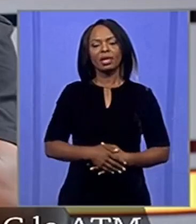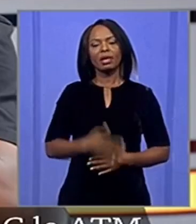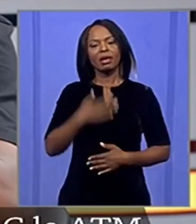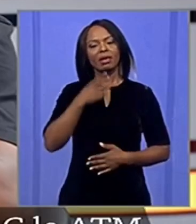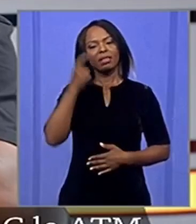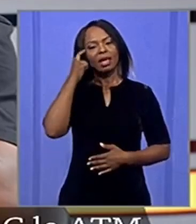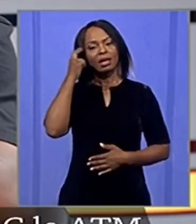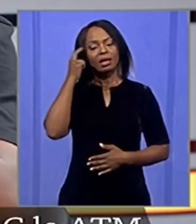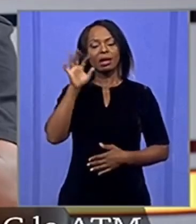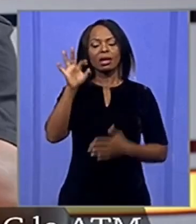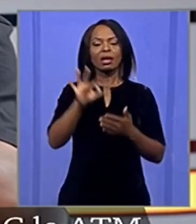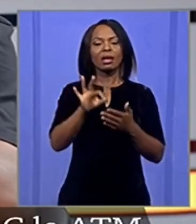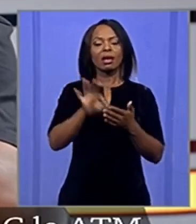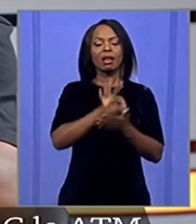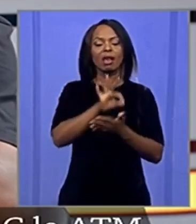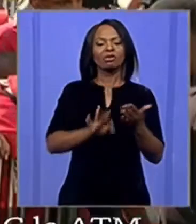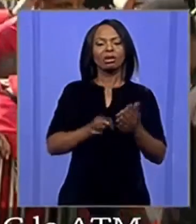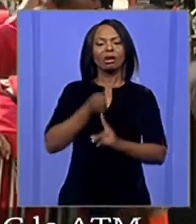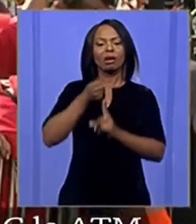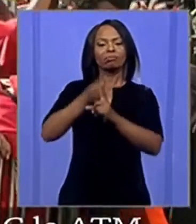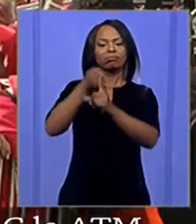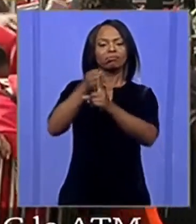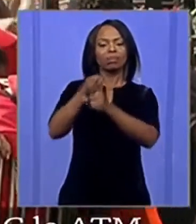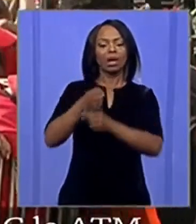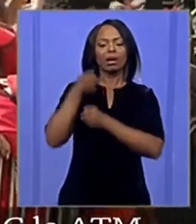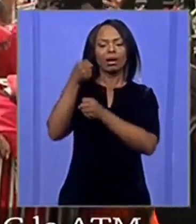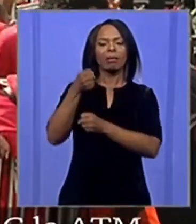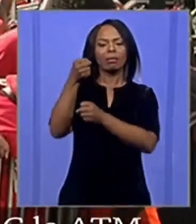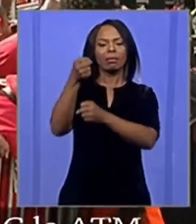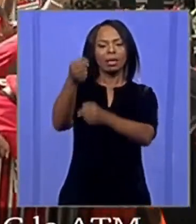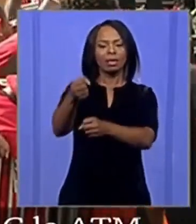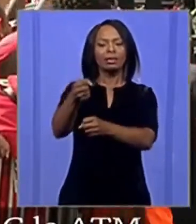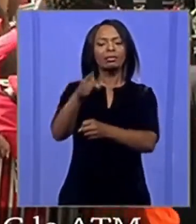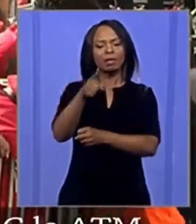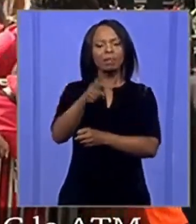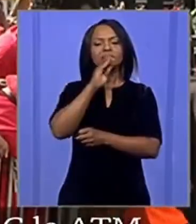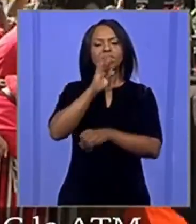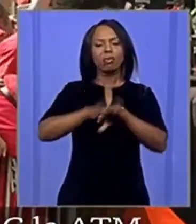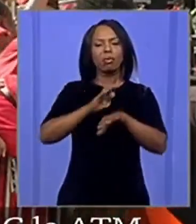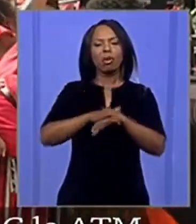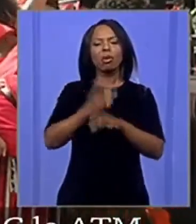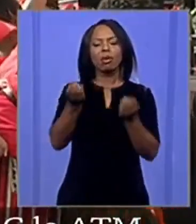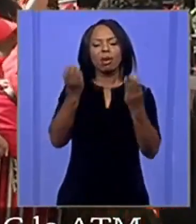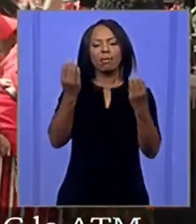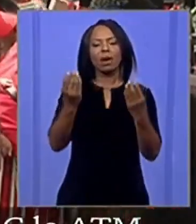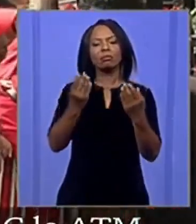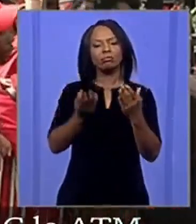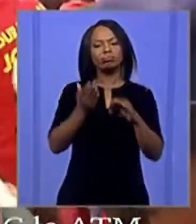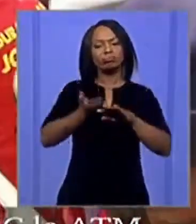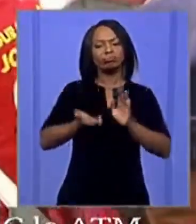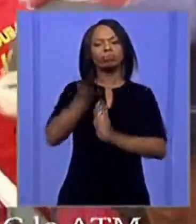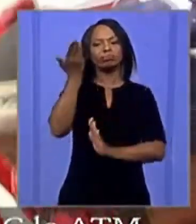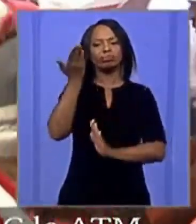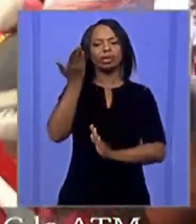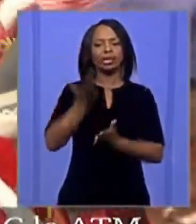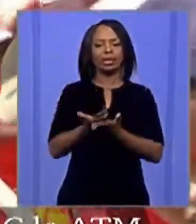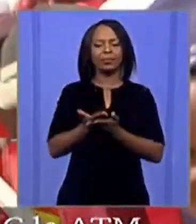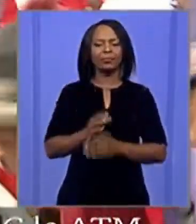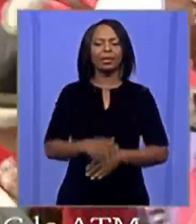this election campaign intensifying, we stand a good chance of increasing our percentage. They're going to come